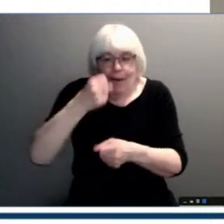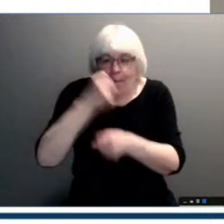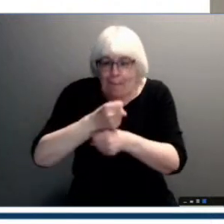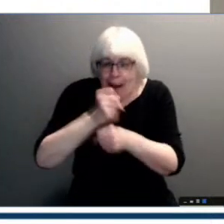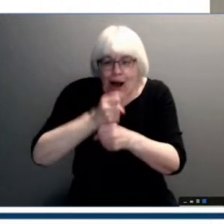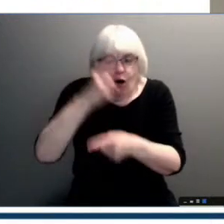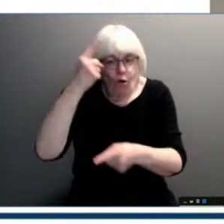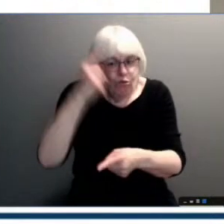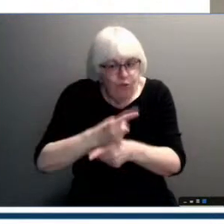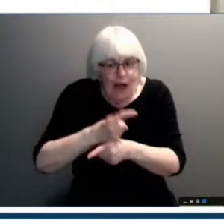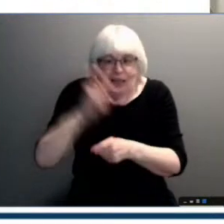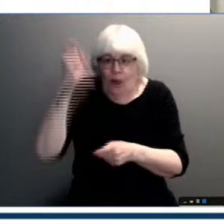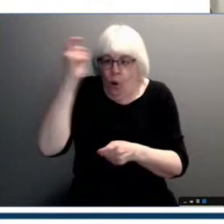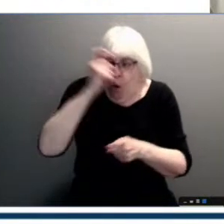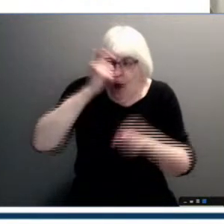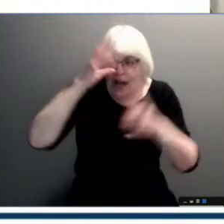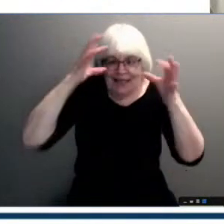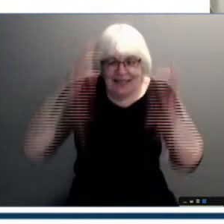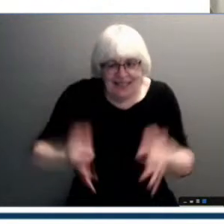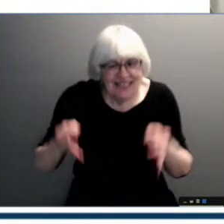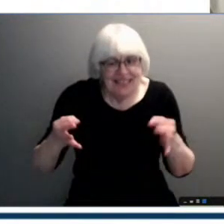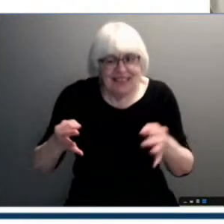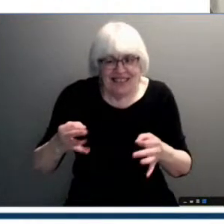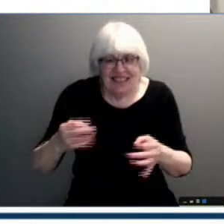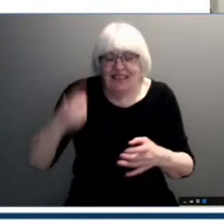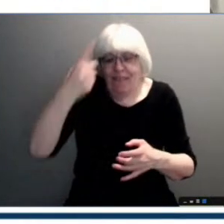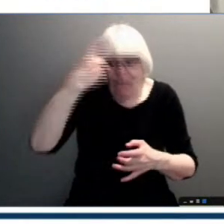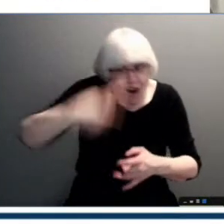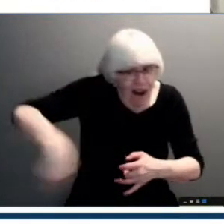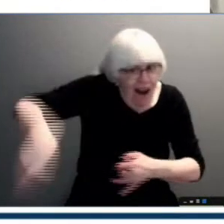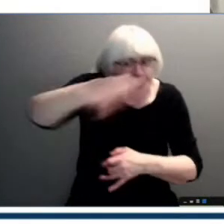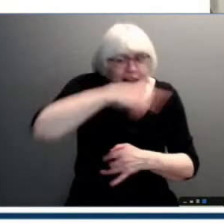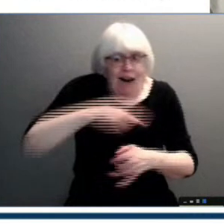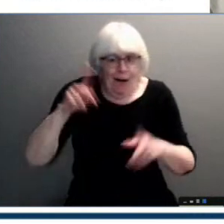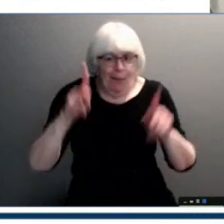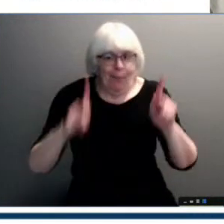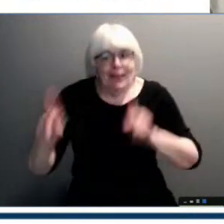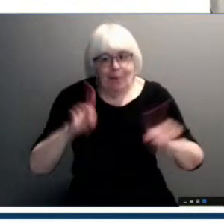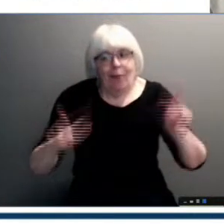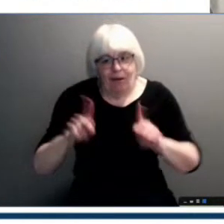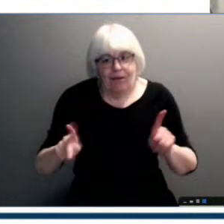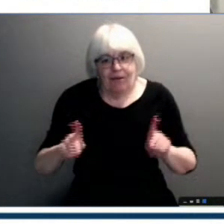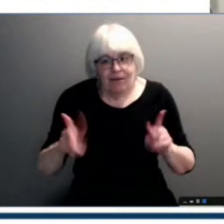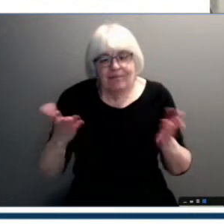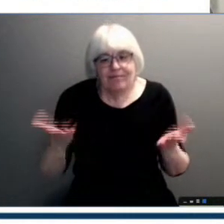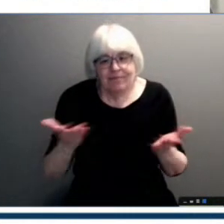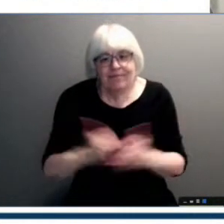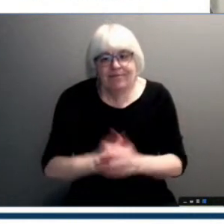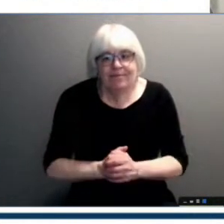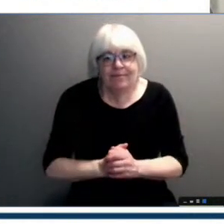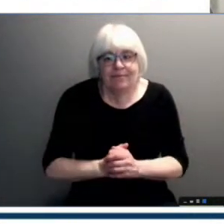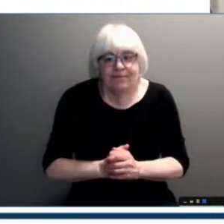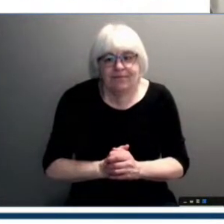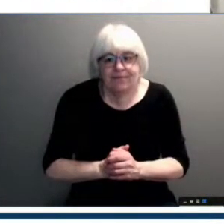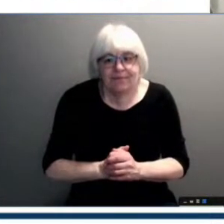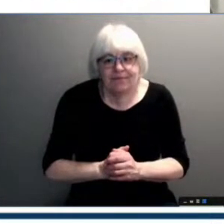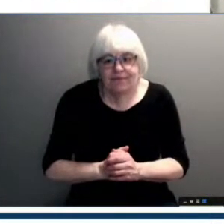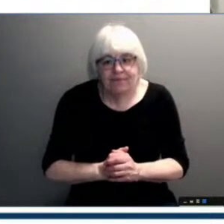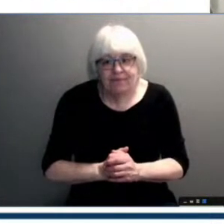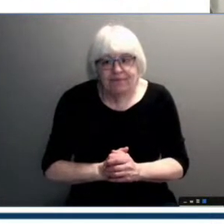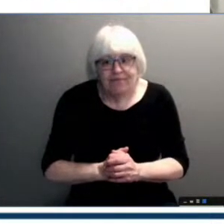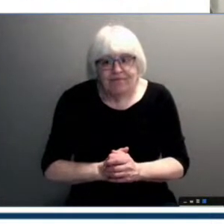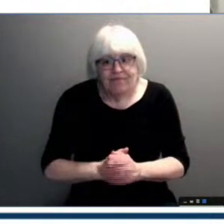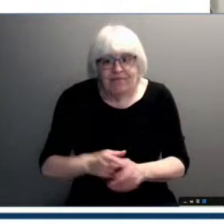Scotians. Just a reminder, if you've just joined us, please ensure your lines are on mute if you're not speaking. Go ahead, Lindsay,